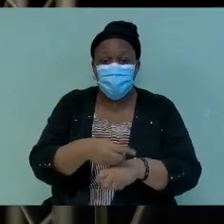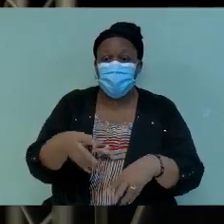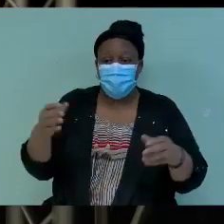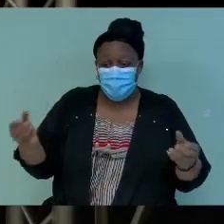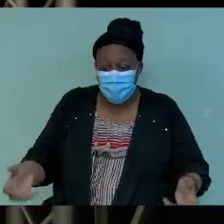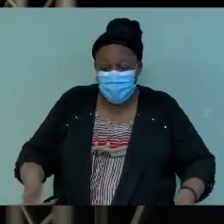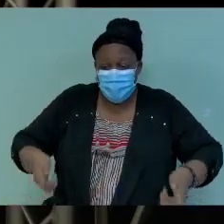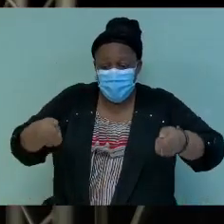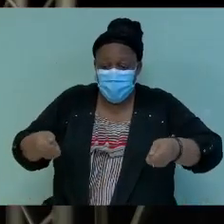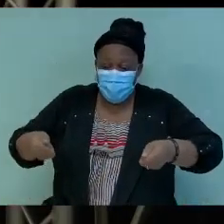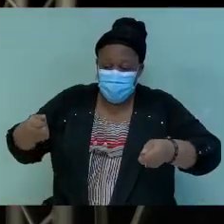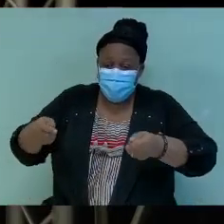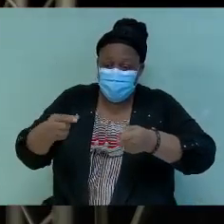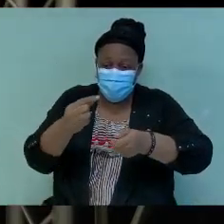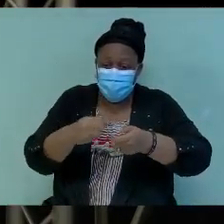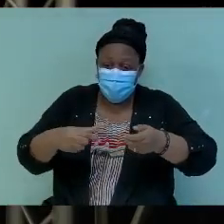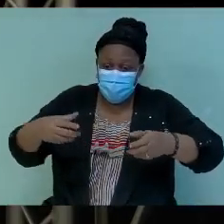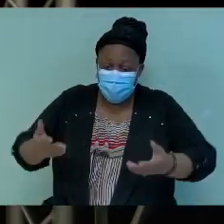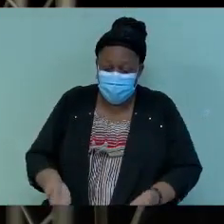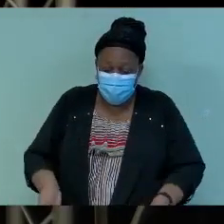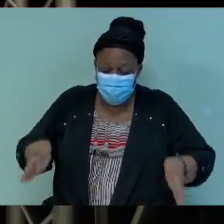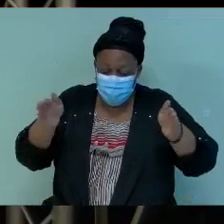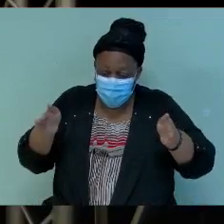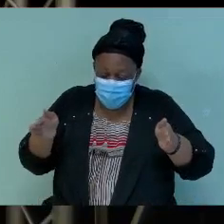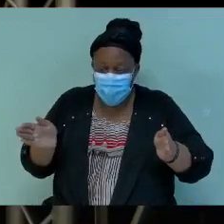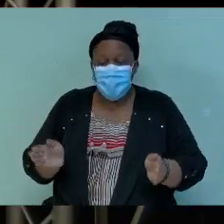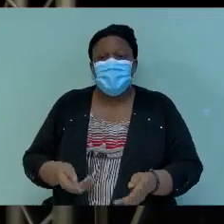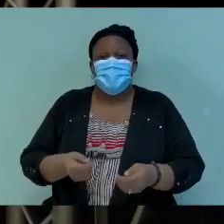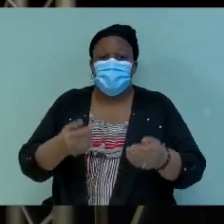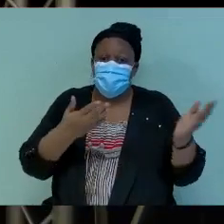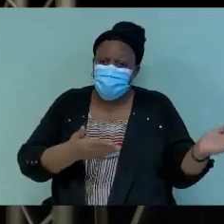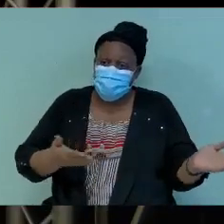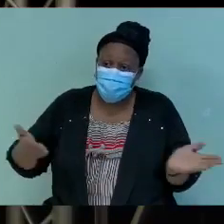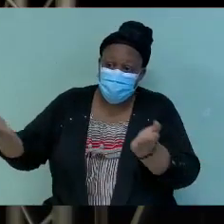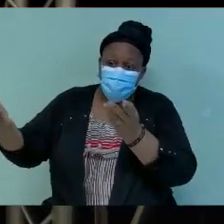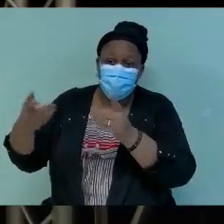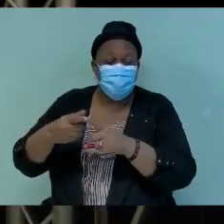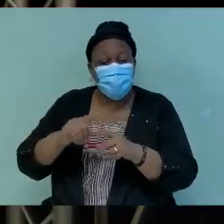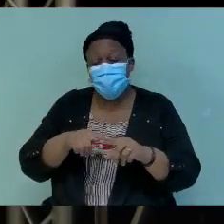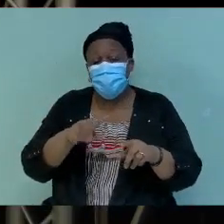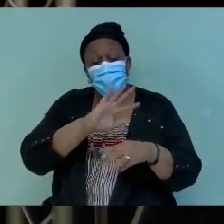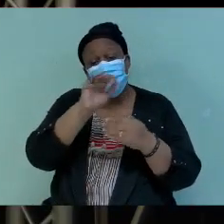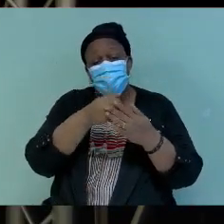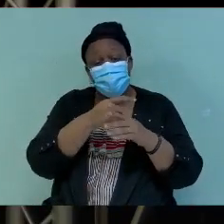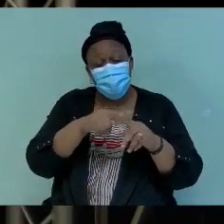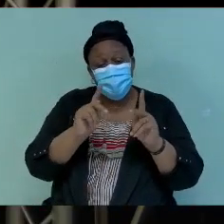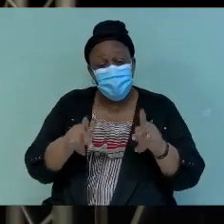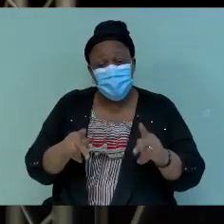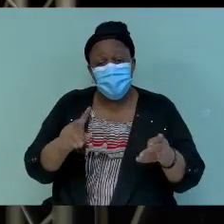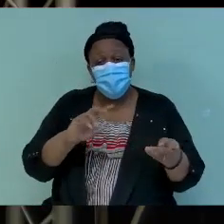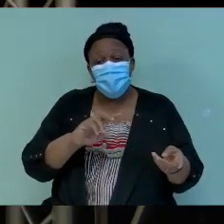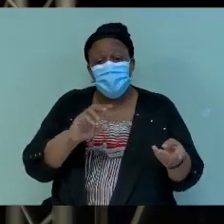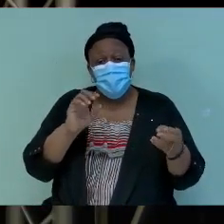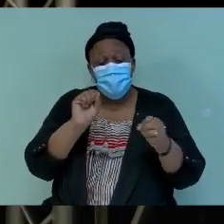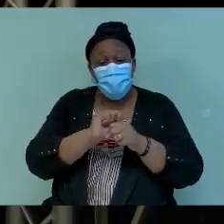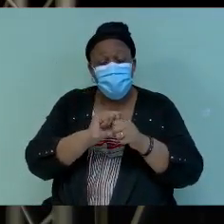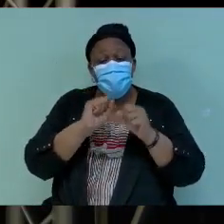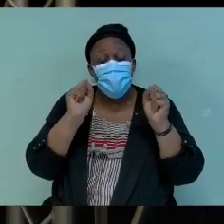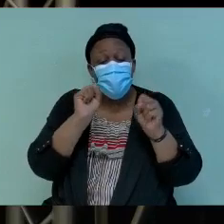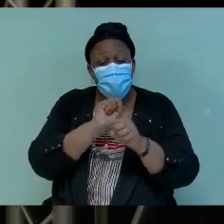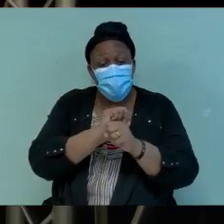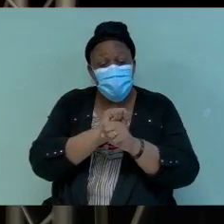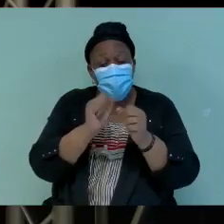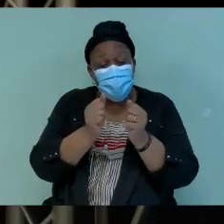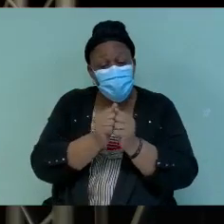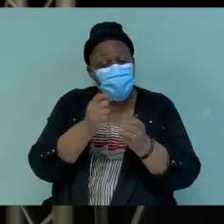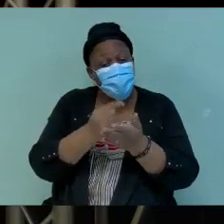they carry out, they run the very real risk of coming into contact and